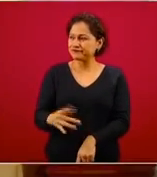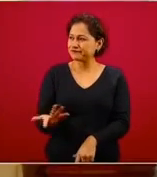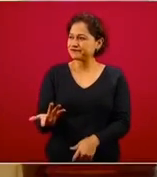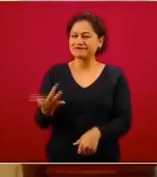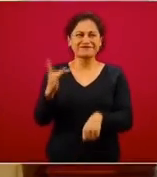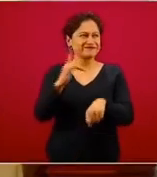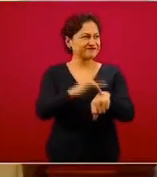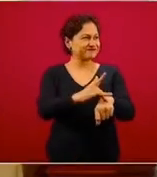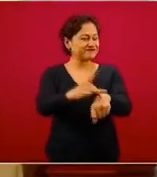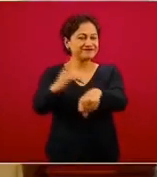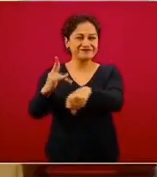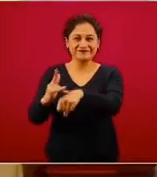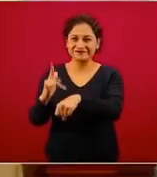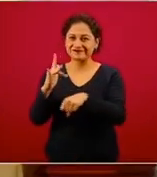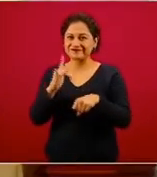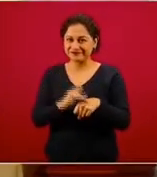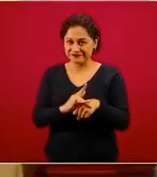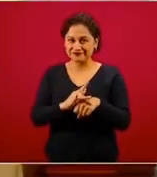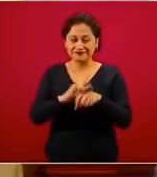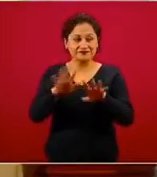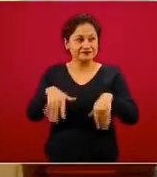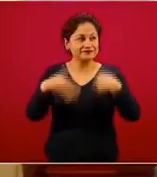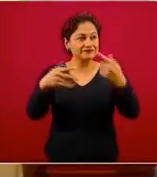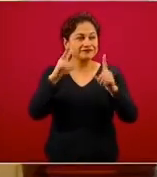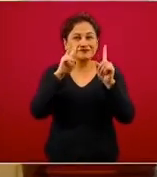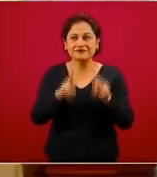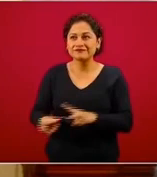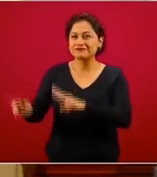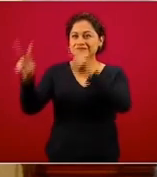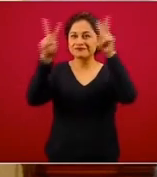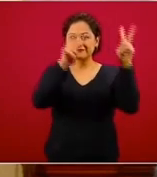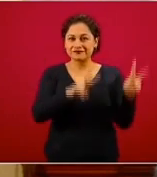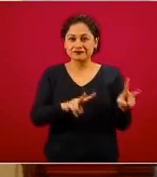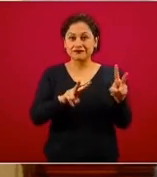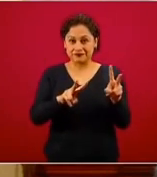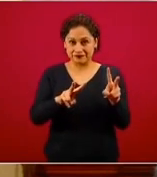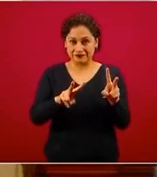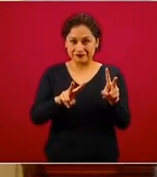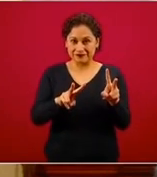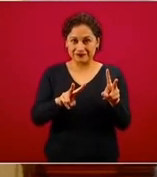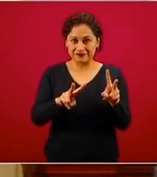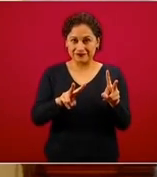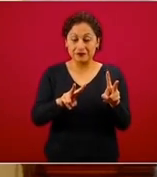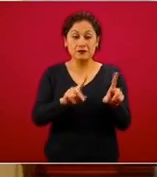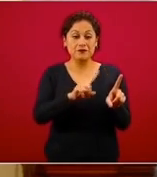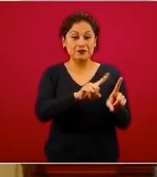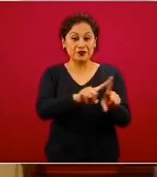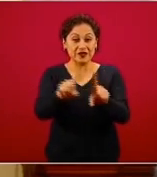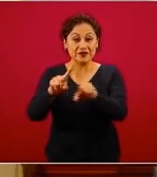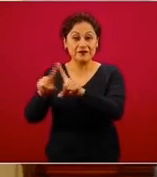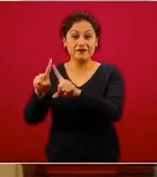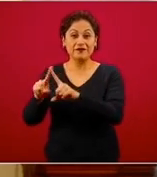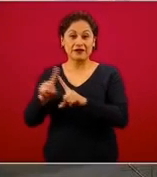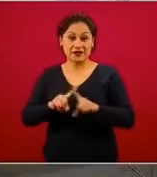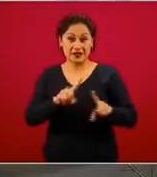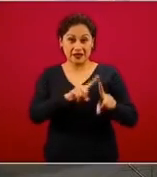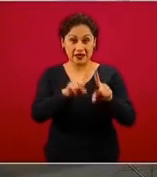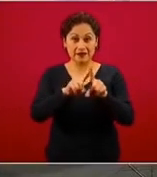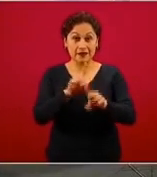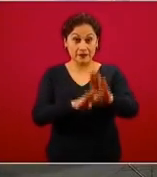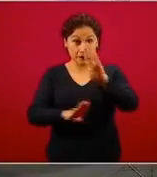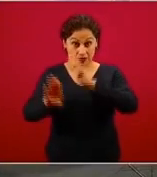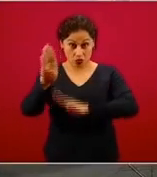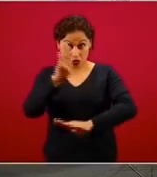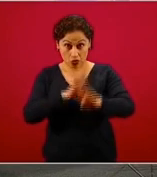tal, muestra de la biodiversidad de because we're nuestro, dealing with a eh, virus that is nuestra a biología, component of y our